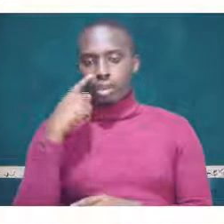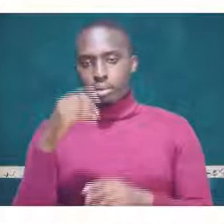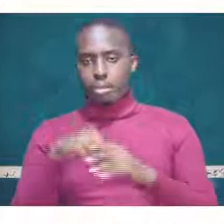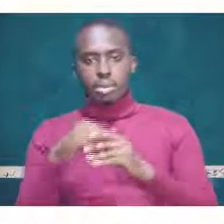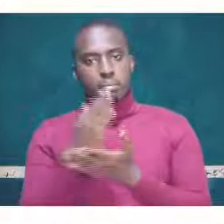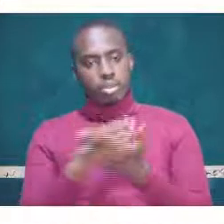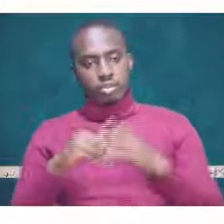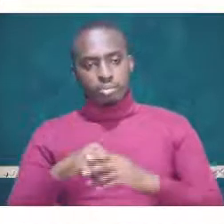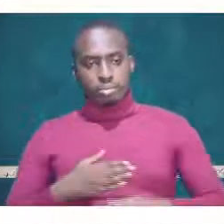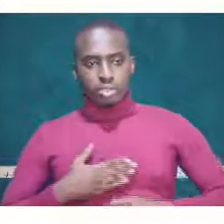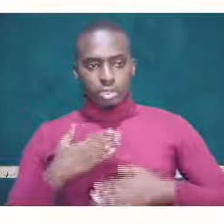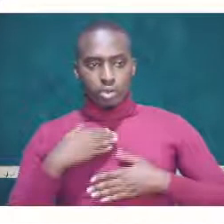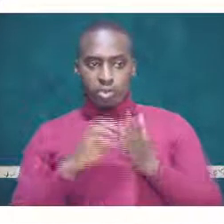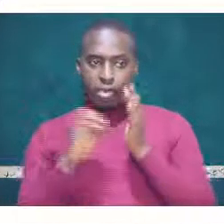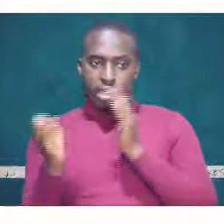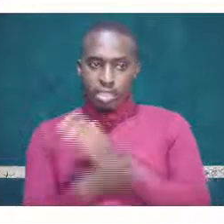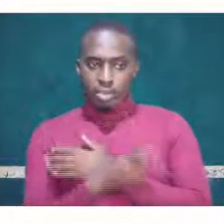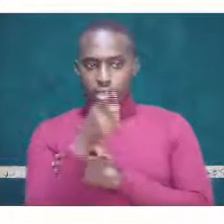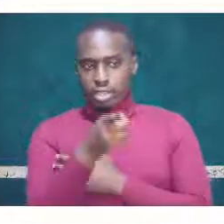body, except these